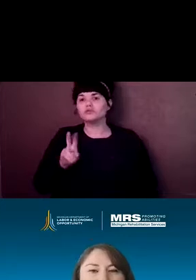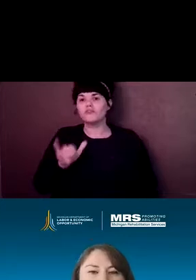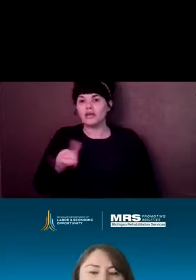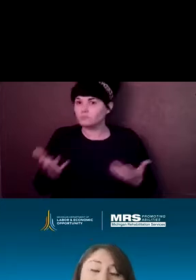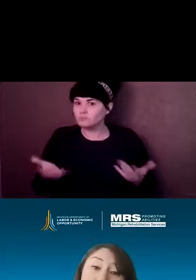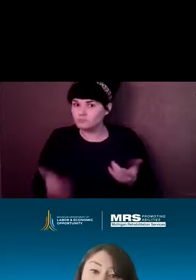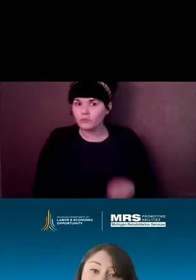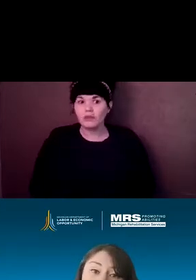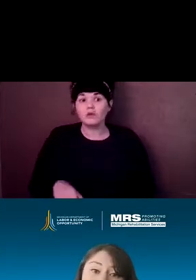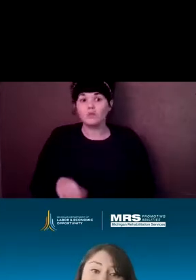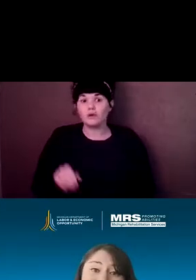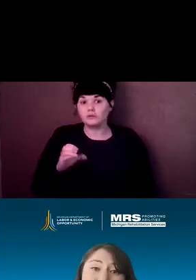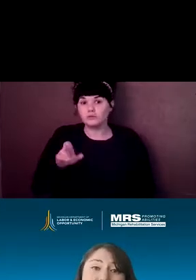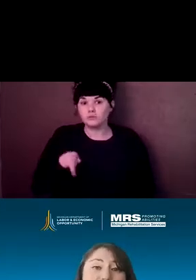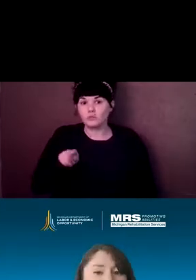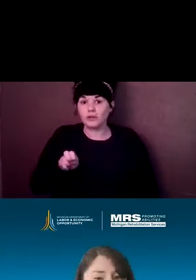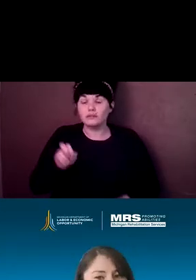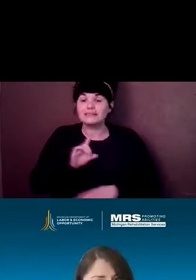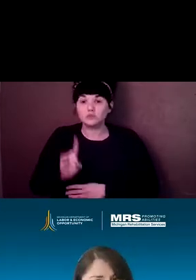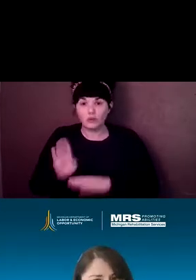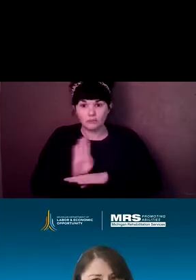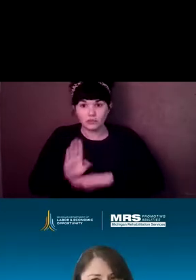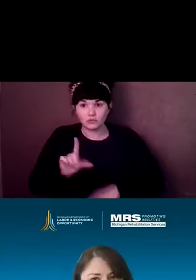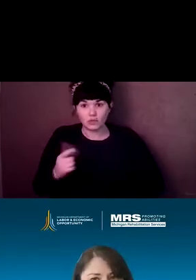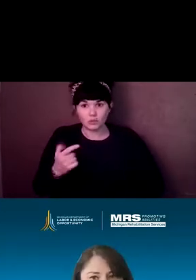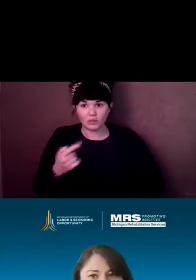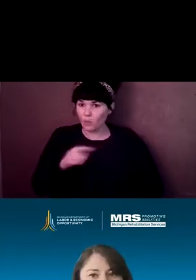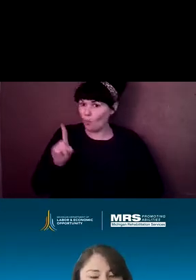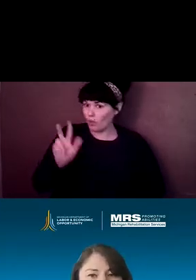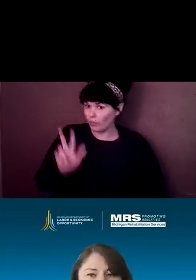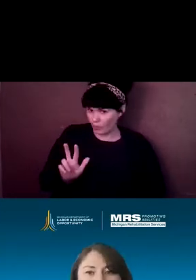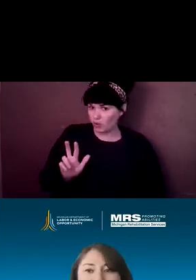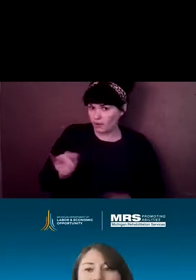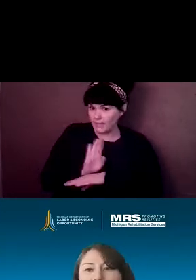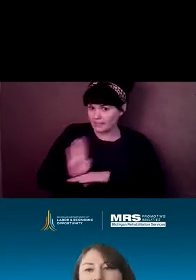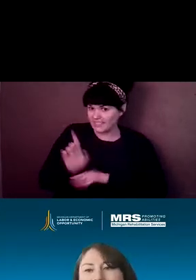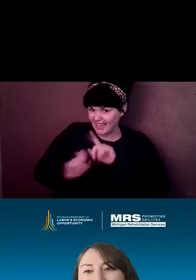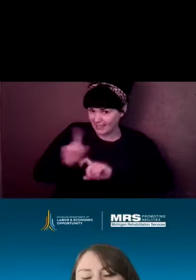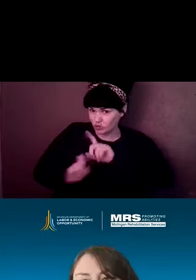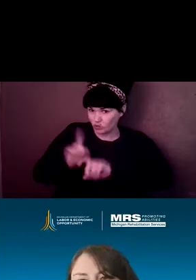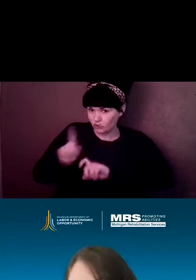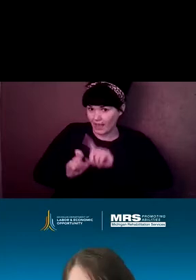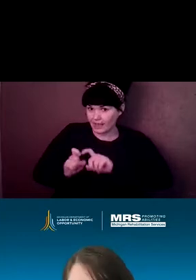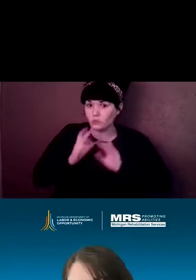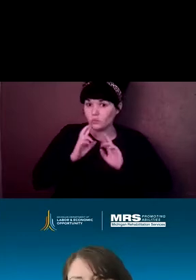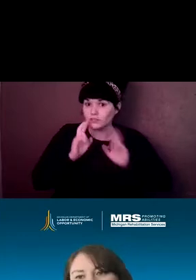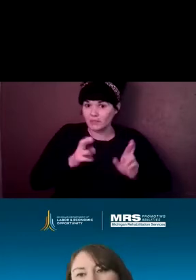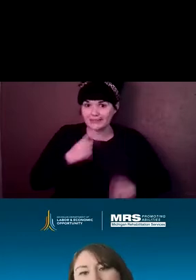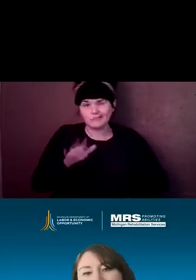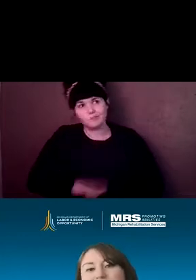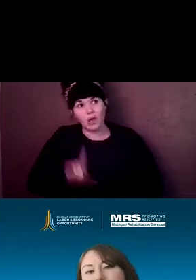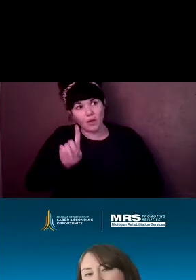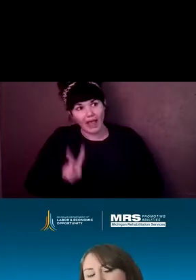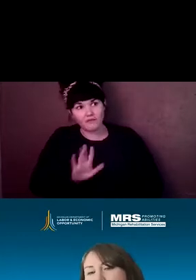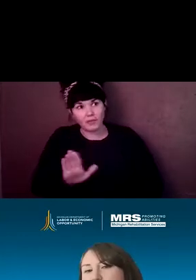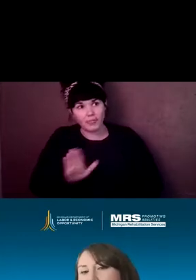March of 2021 stated that a third of businesses that they surveyed responded that at least half of their workers will